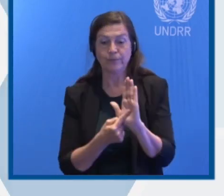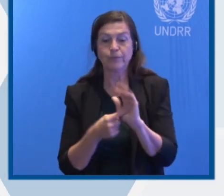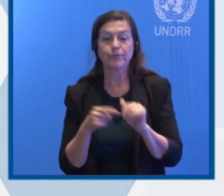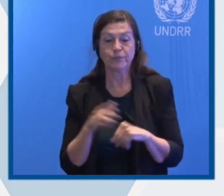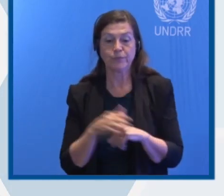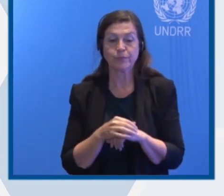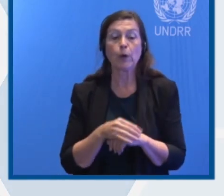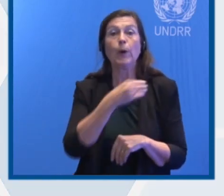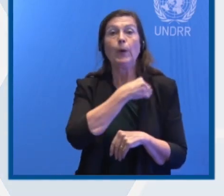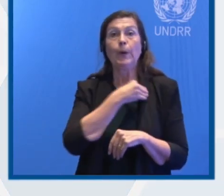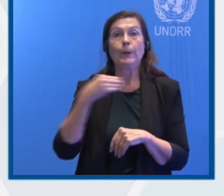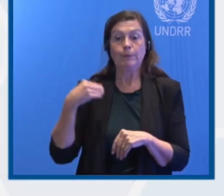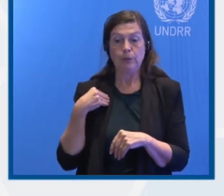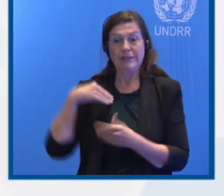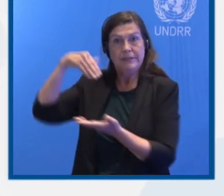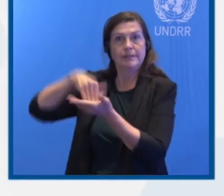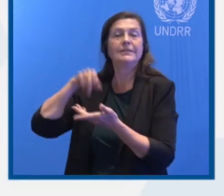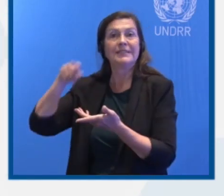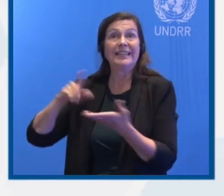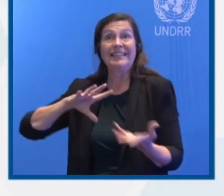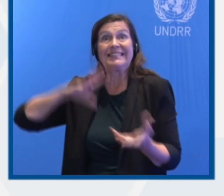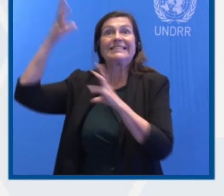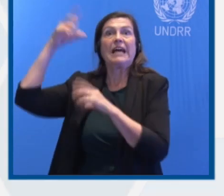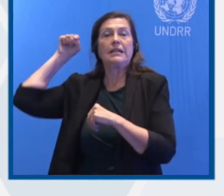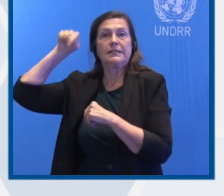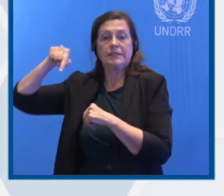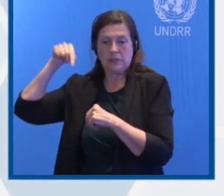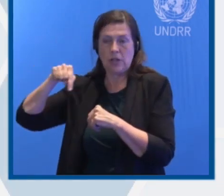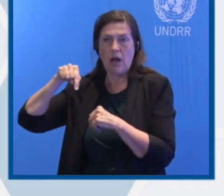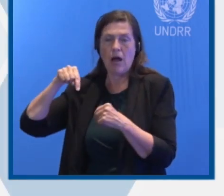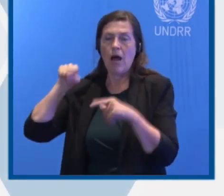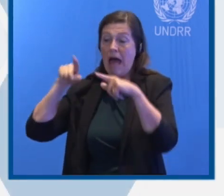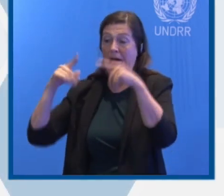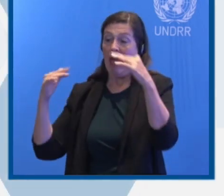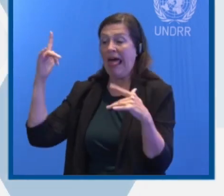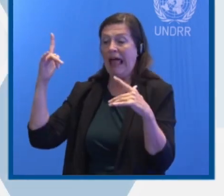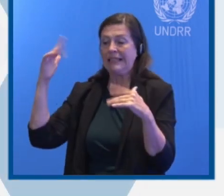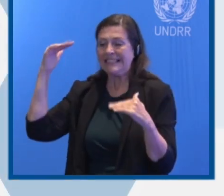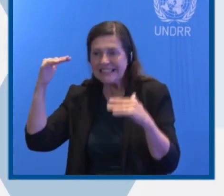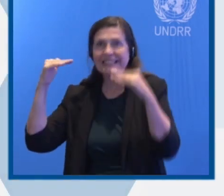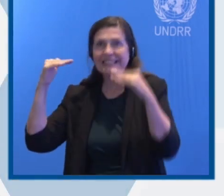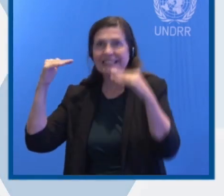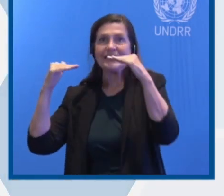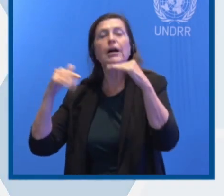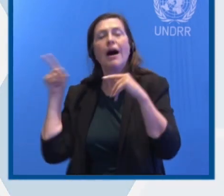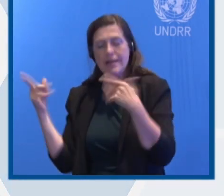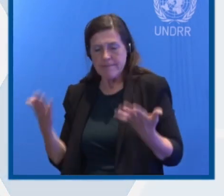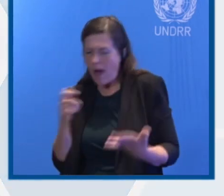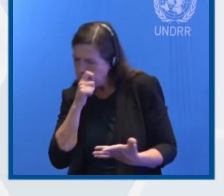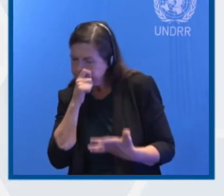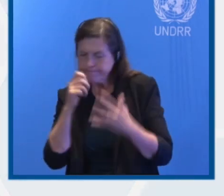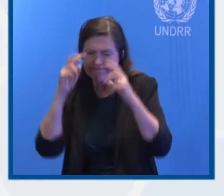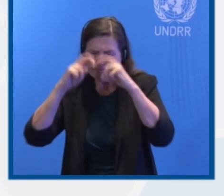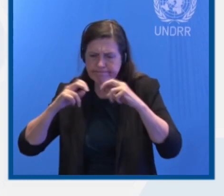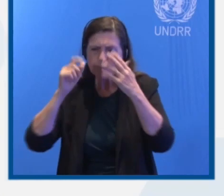Disaster Resilient Infrastructure is to address that gap by working on a lexicon for disaster resilient infrastructure, and it